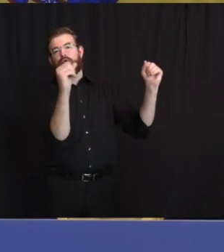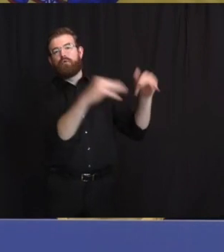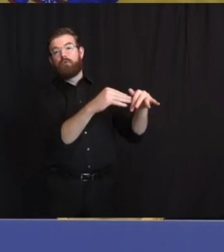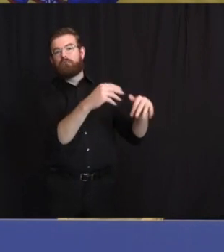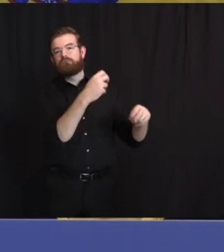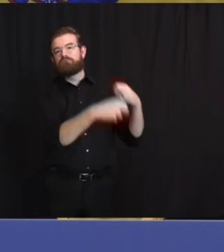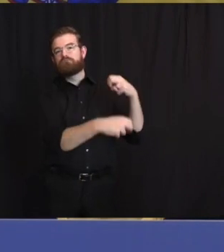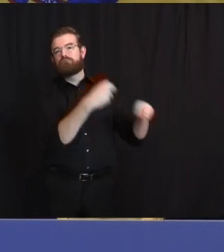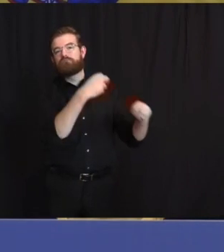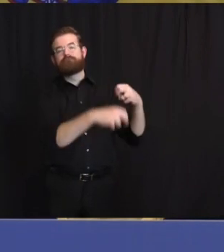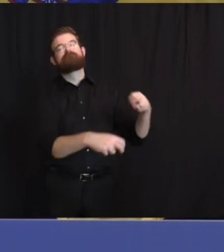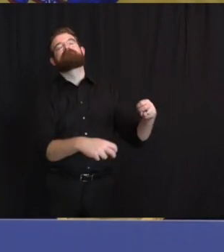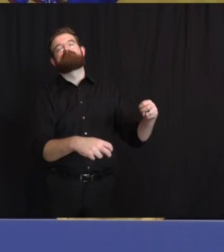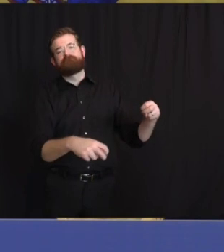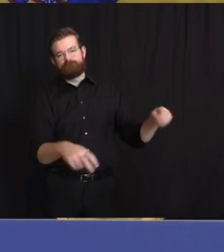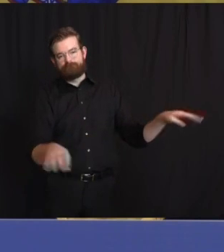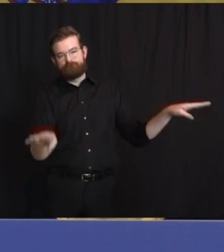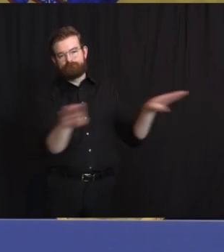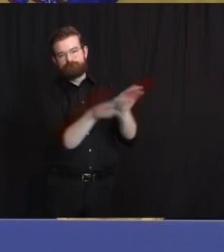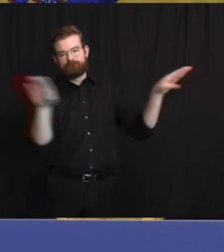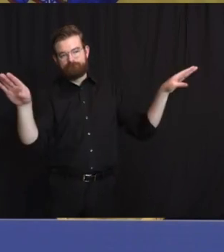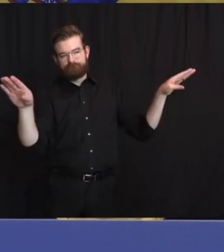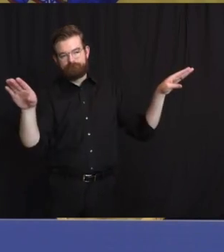know you can. I know you will, because you have been doing it.